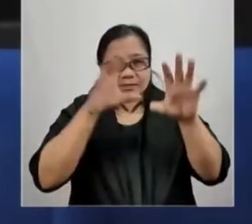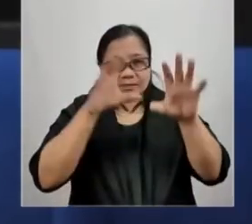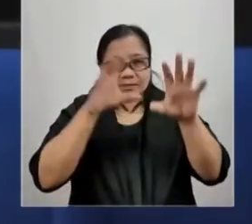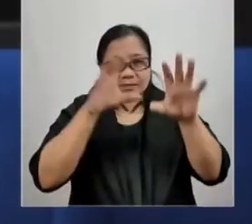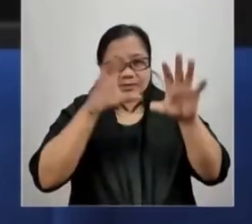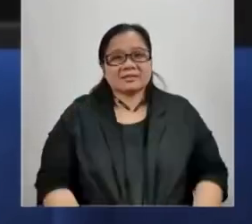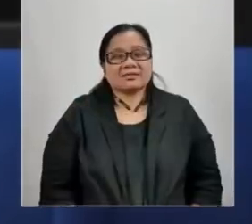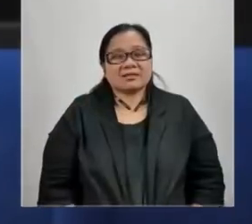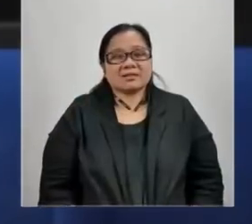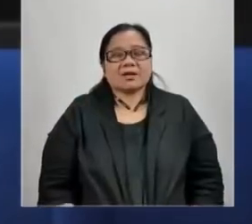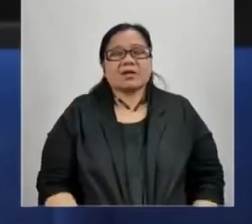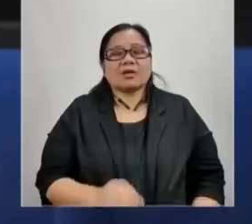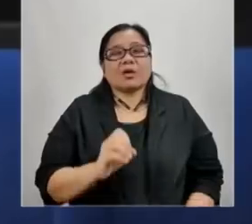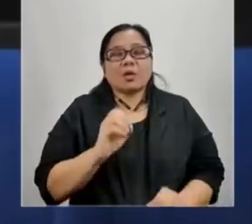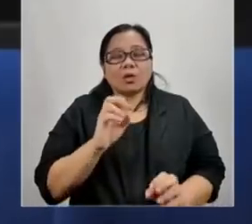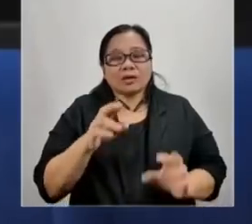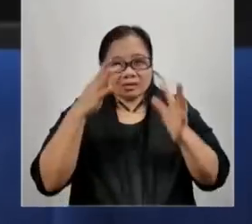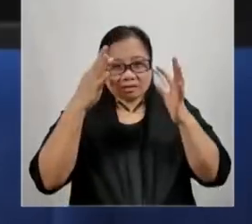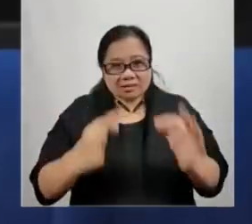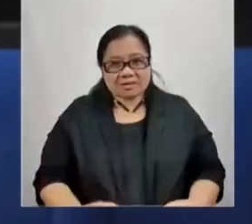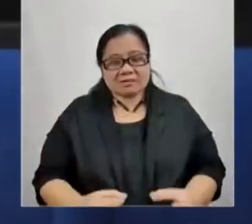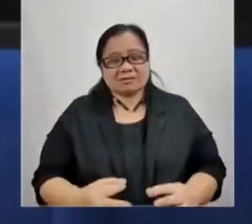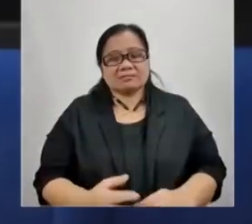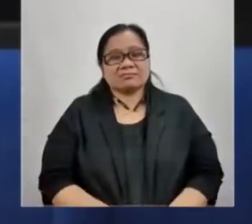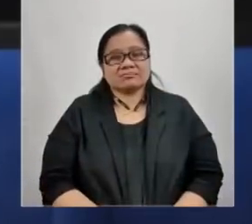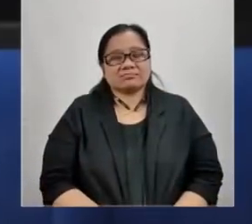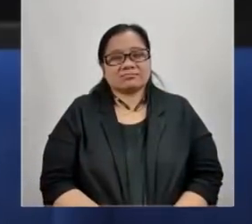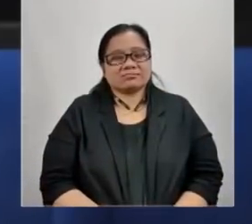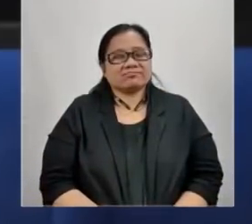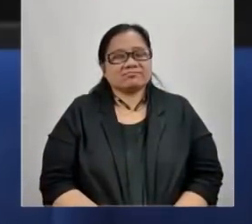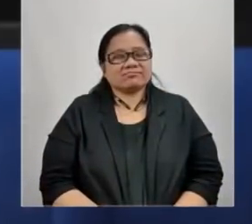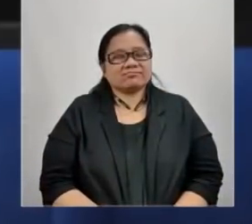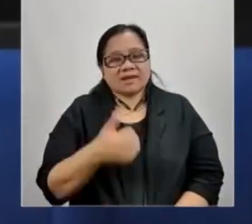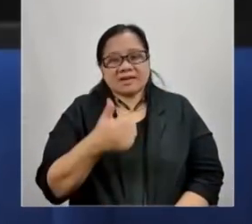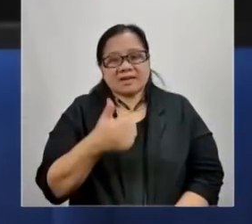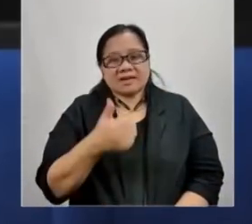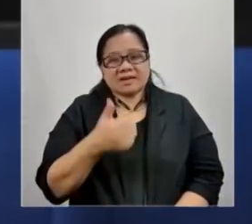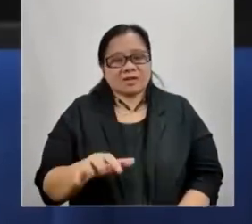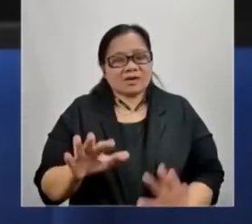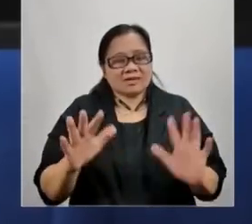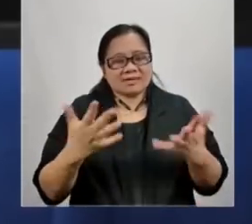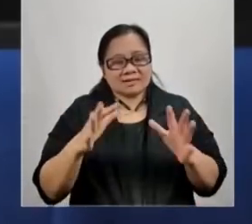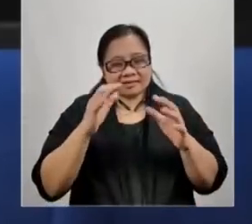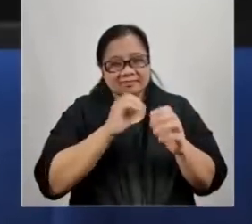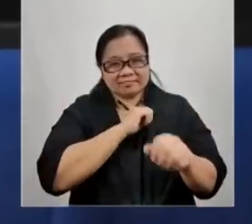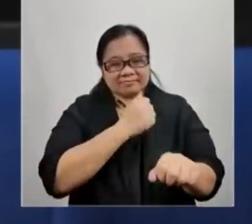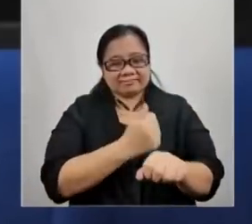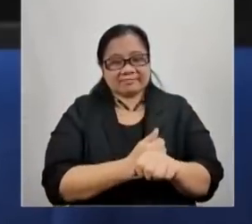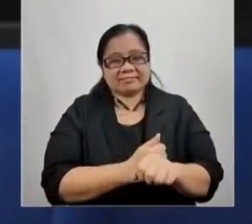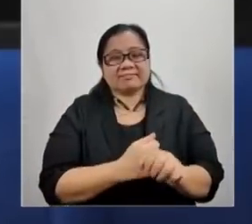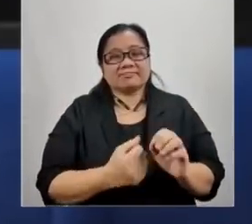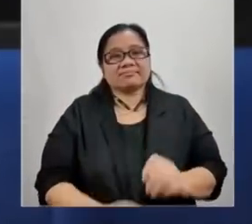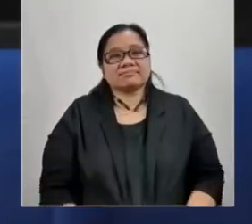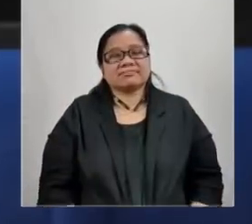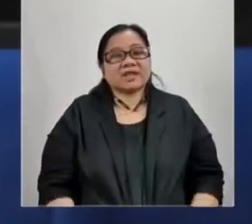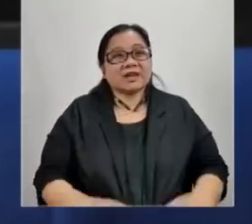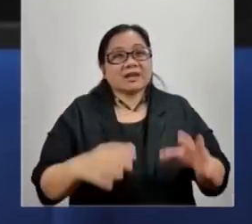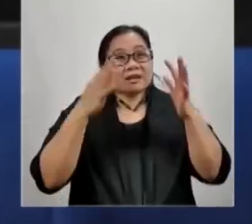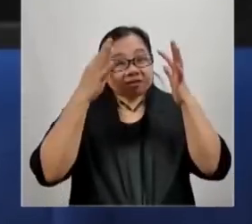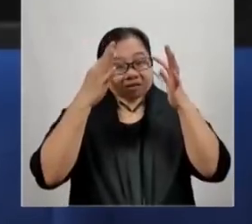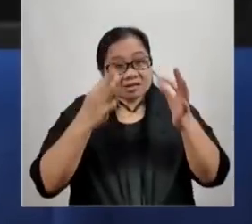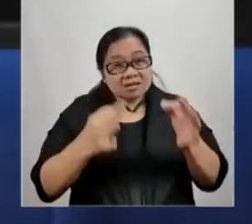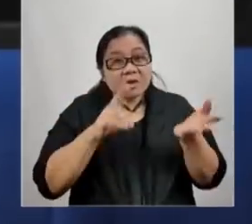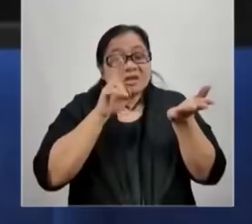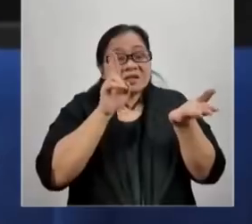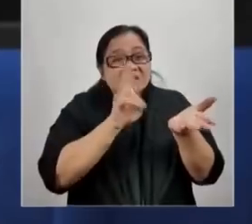not authorized. It appears that the resolution was signed for and on behalf of the President